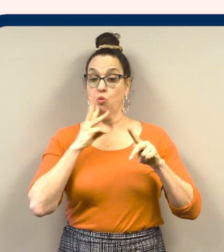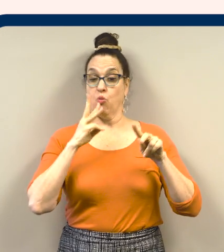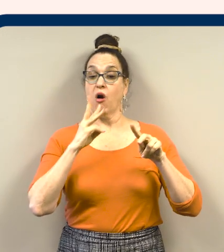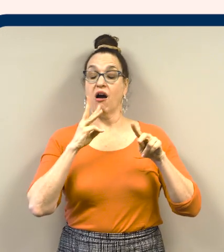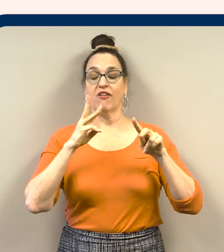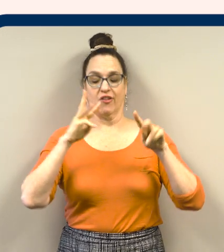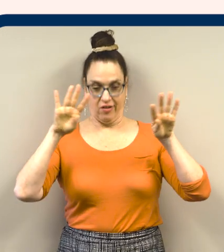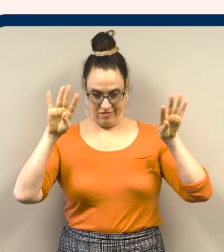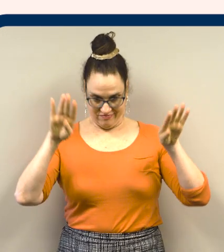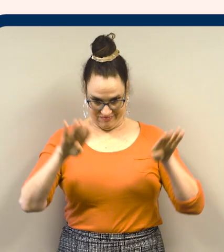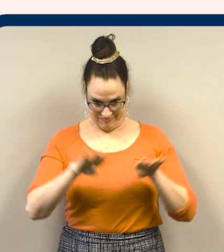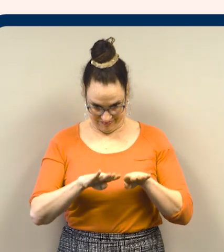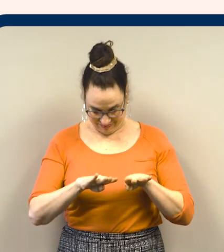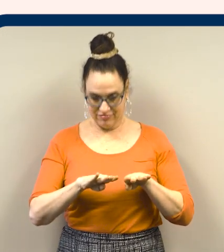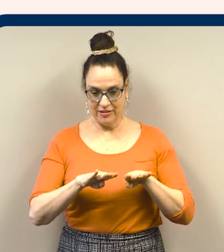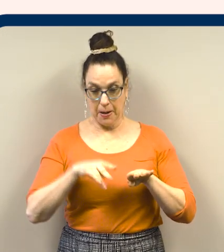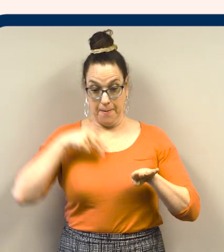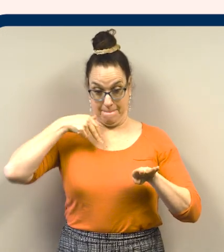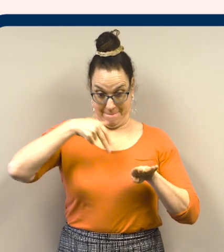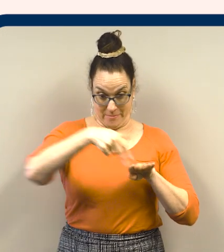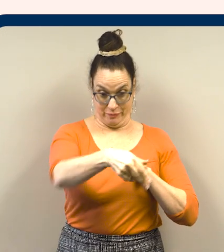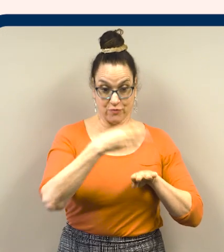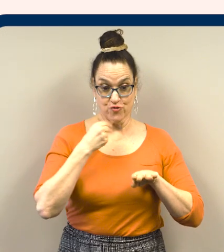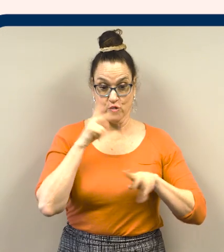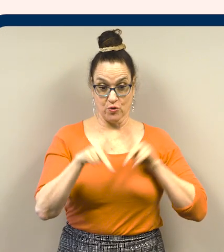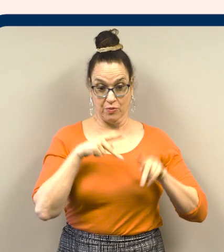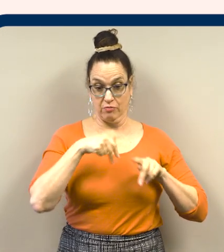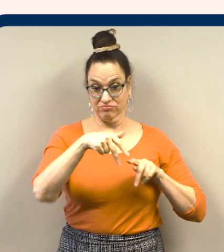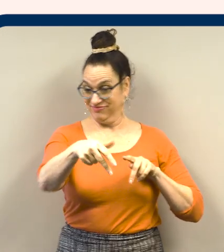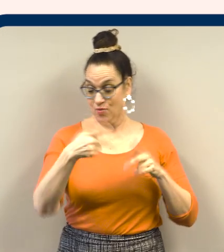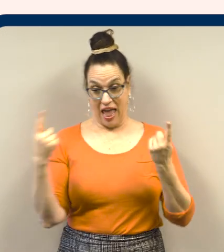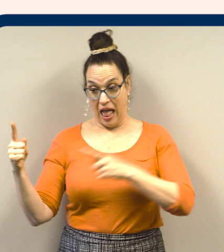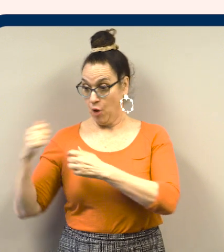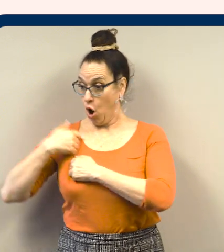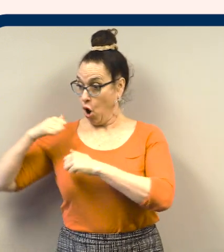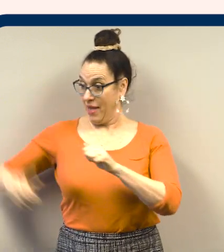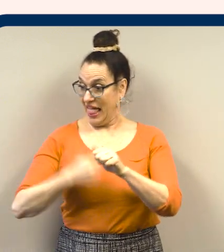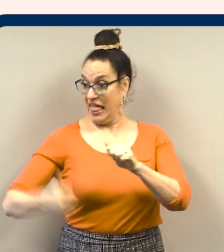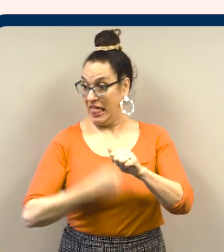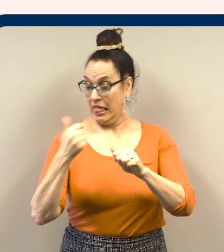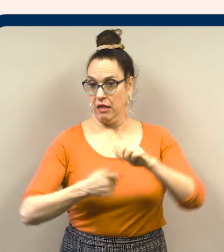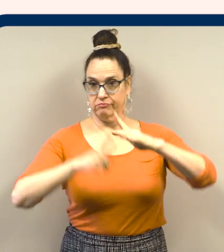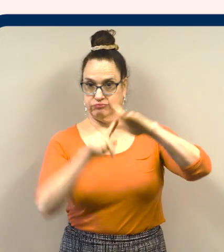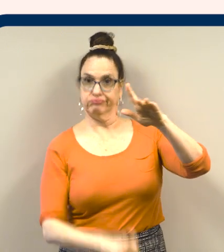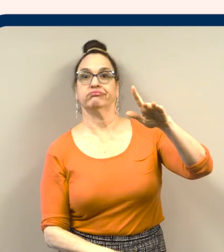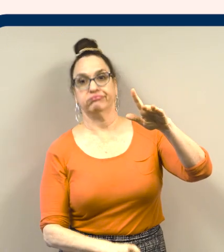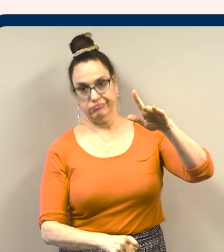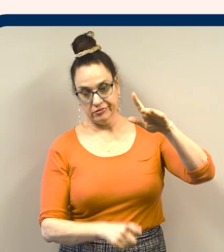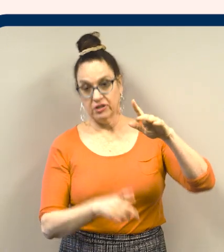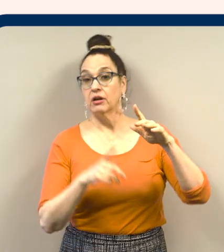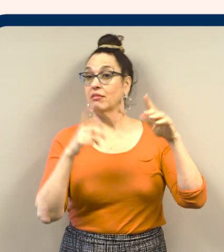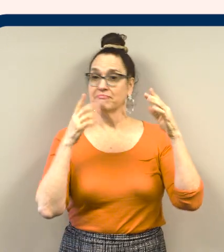to cross safely. When the Egyptians followed, the sea closed, drowning Pharaoh's army. With this